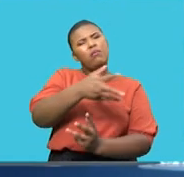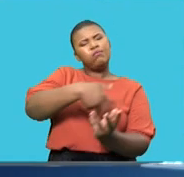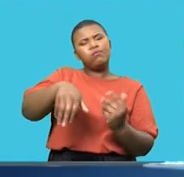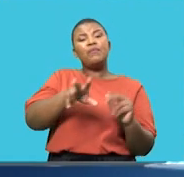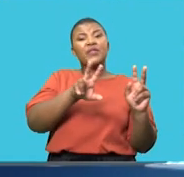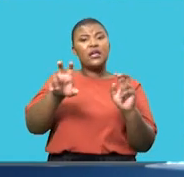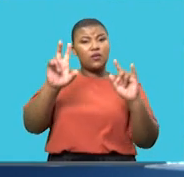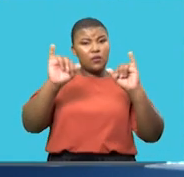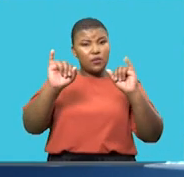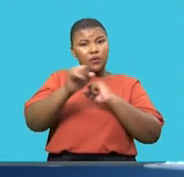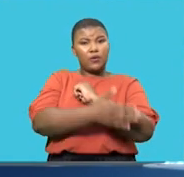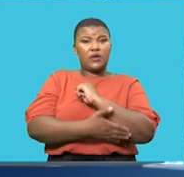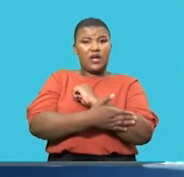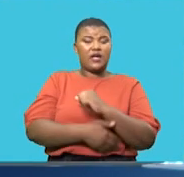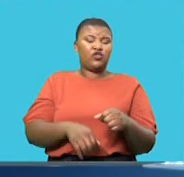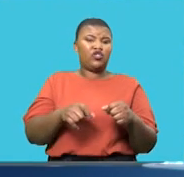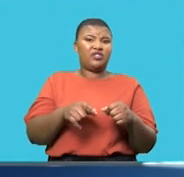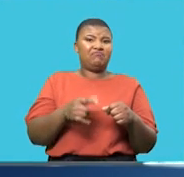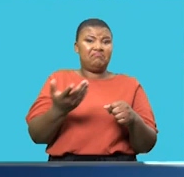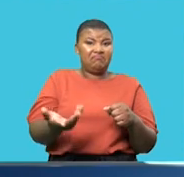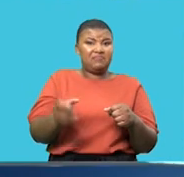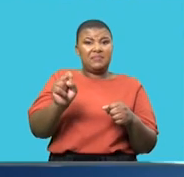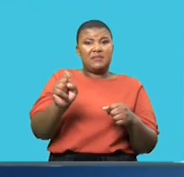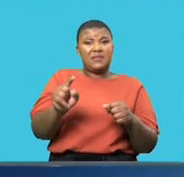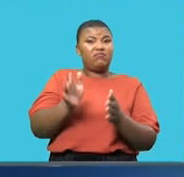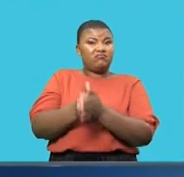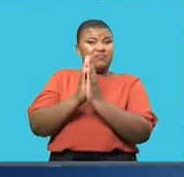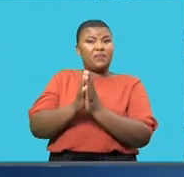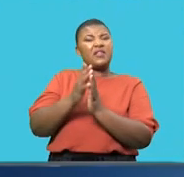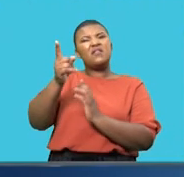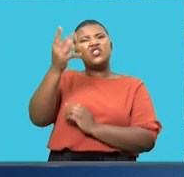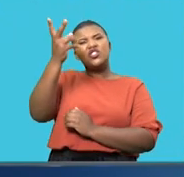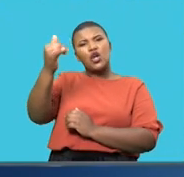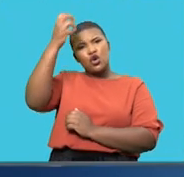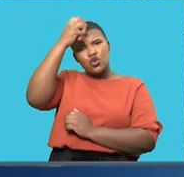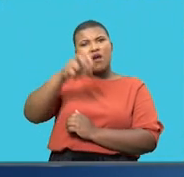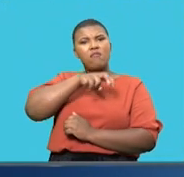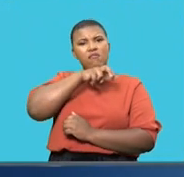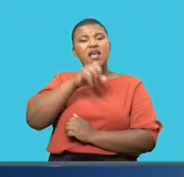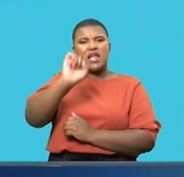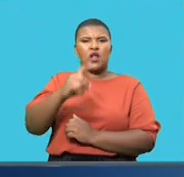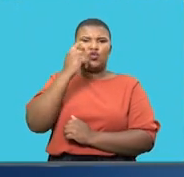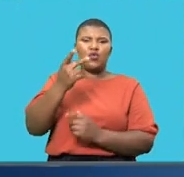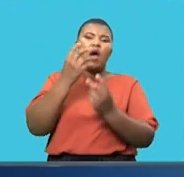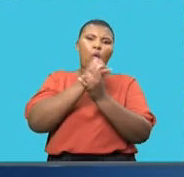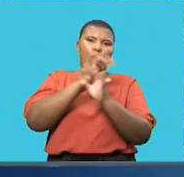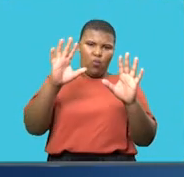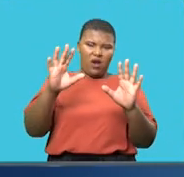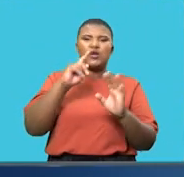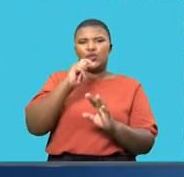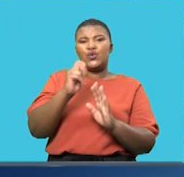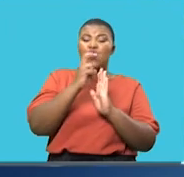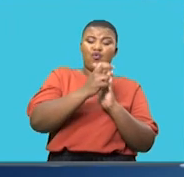critical in the country. The parties are echoing the royal family's position that there is a gap in South Africa's laws for